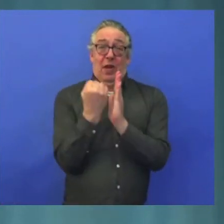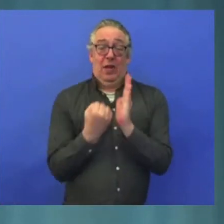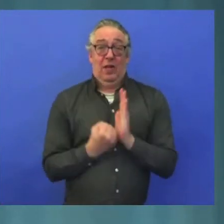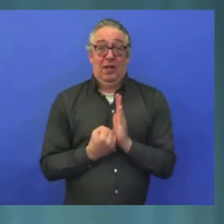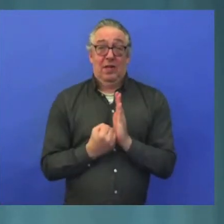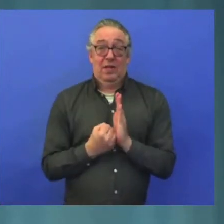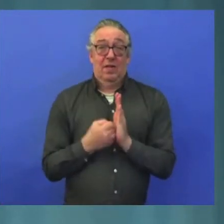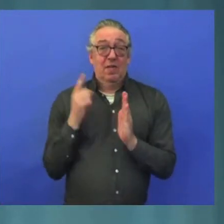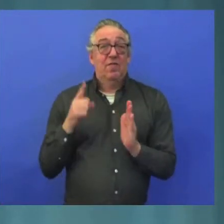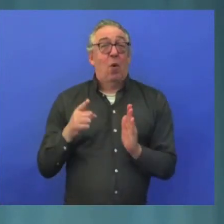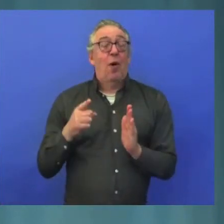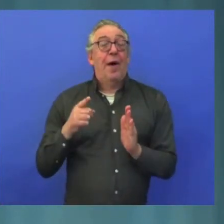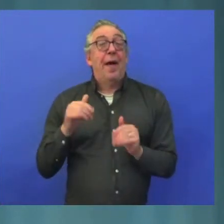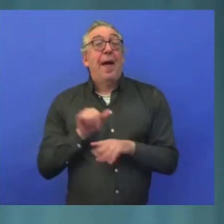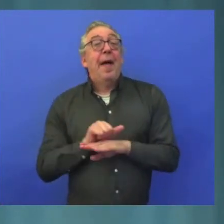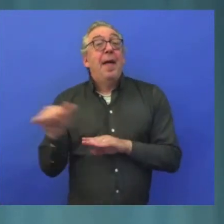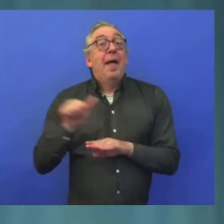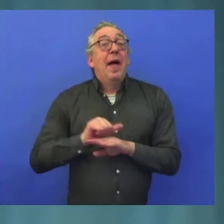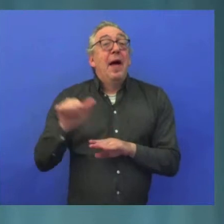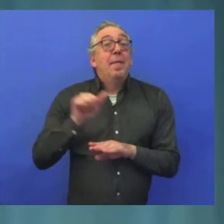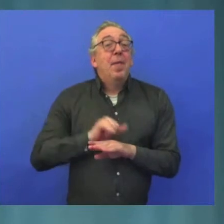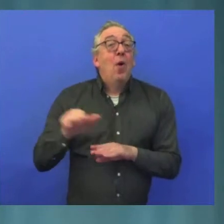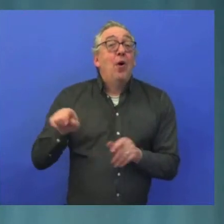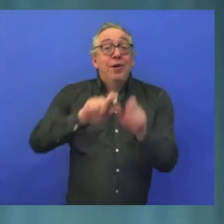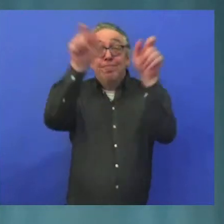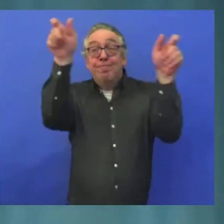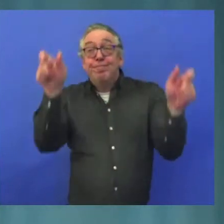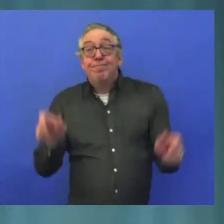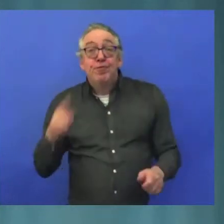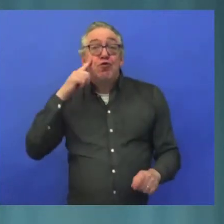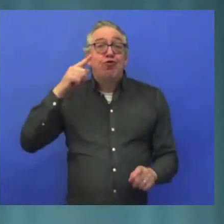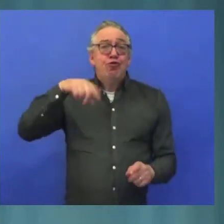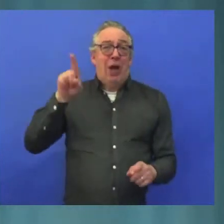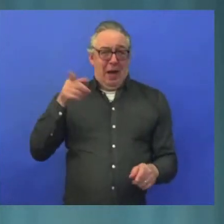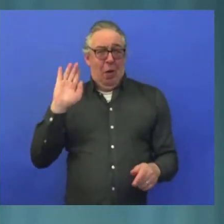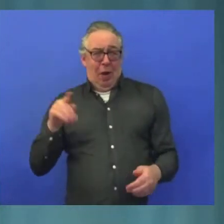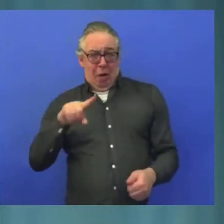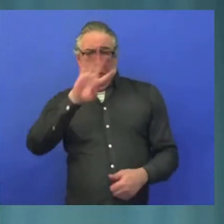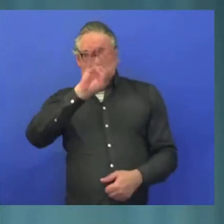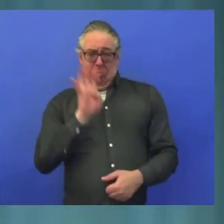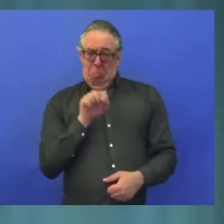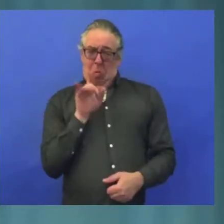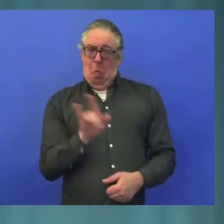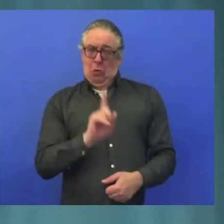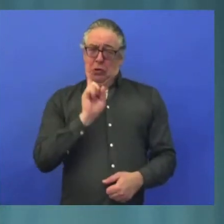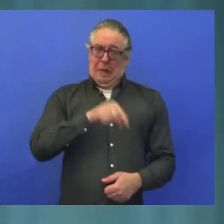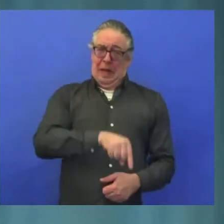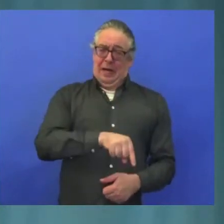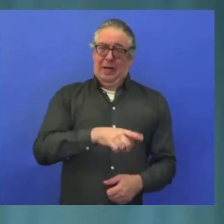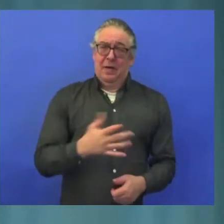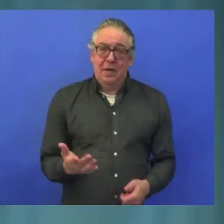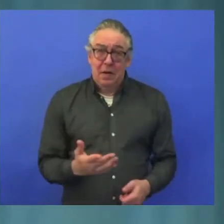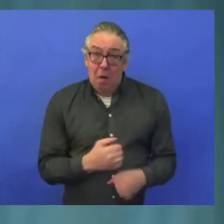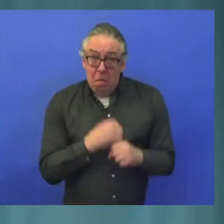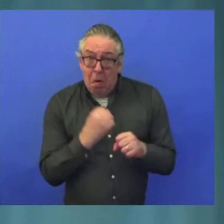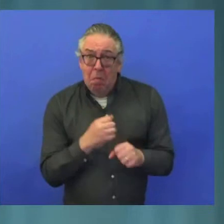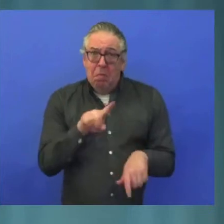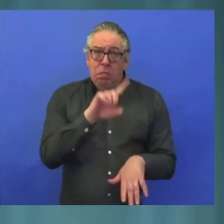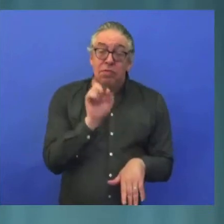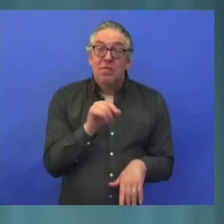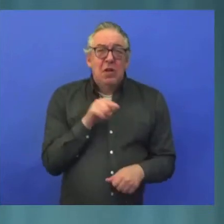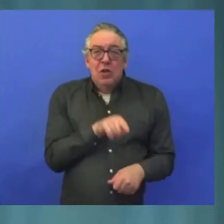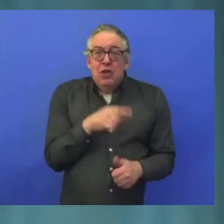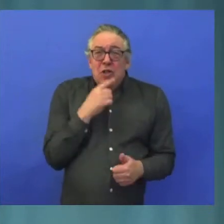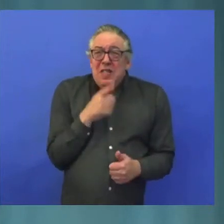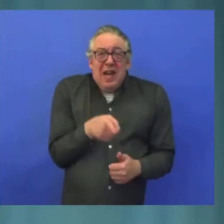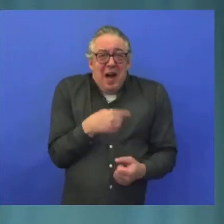much safer and can concentrate on other things than obstacles out there, and she really loves the product. So